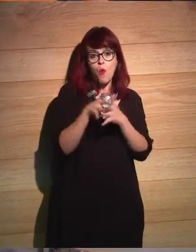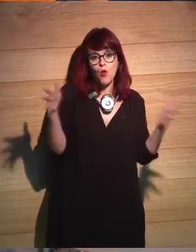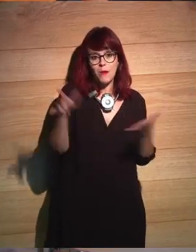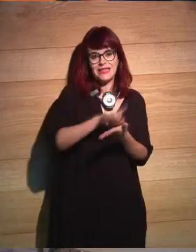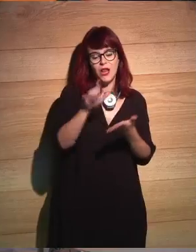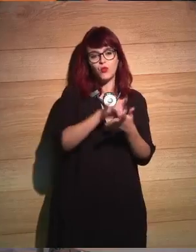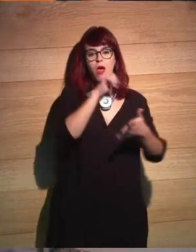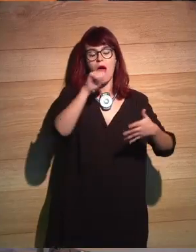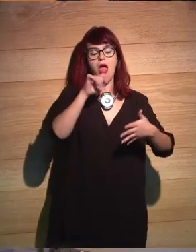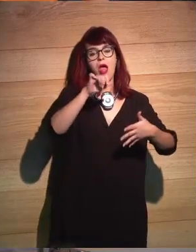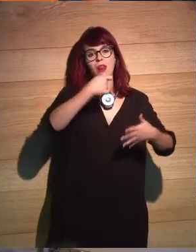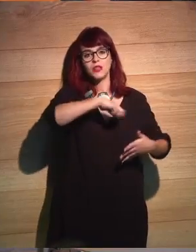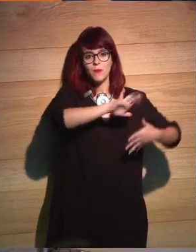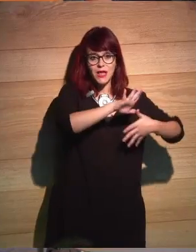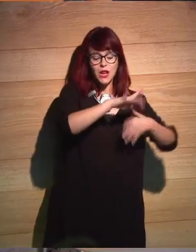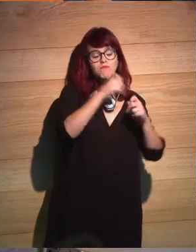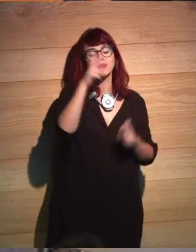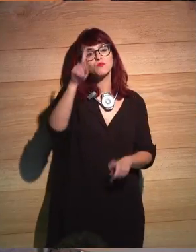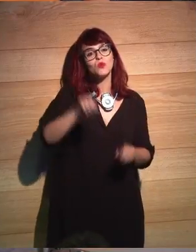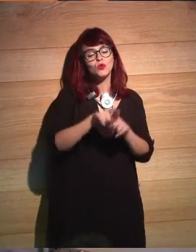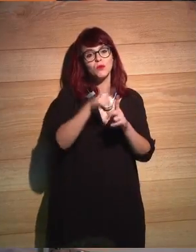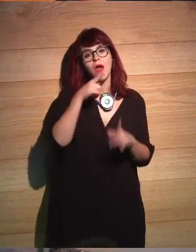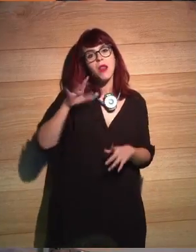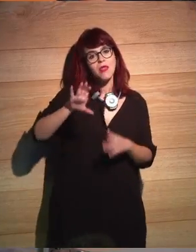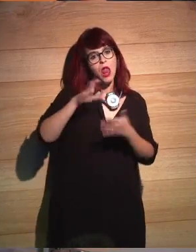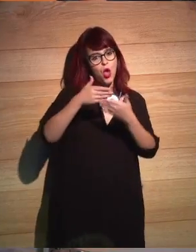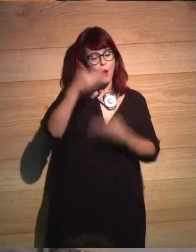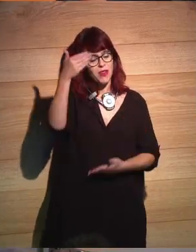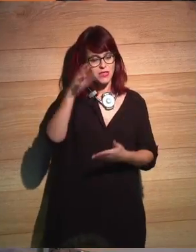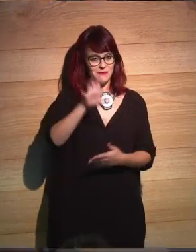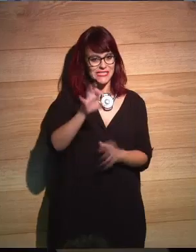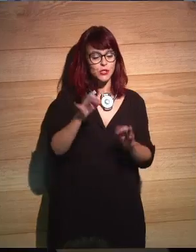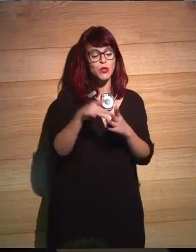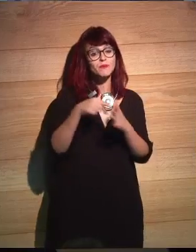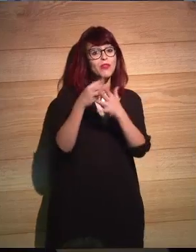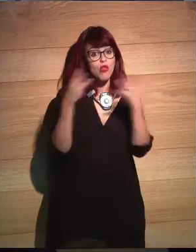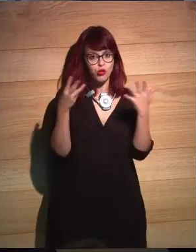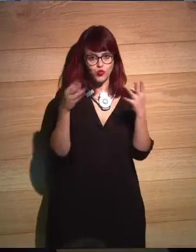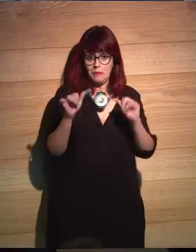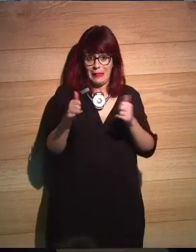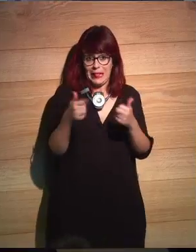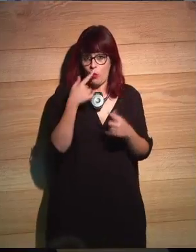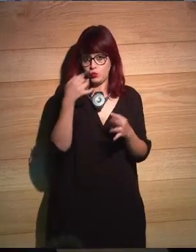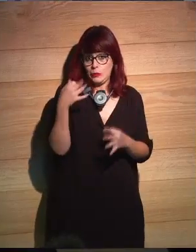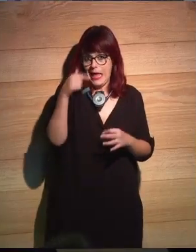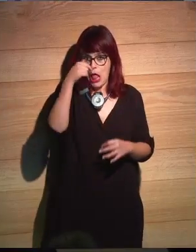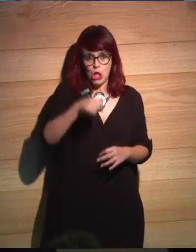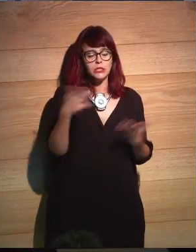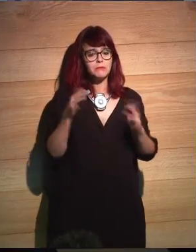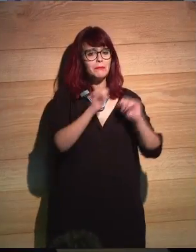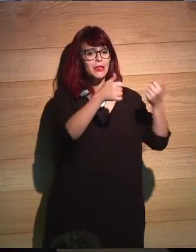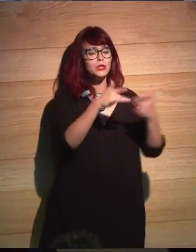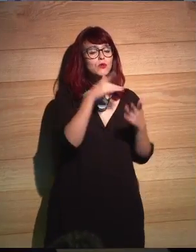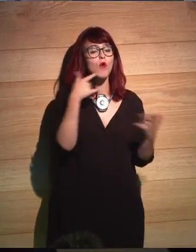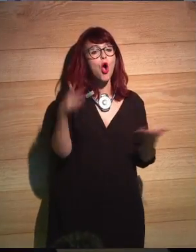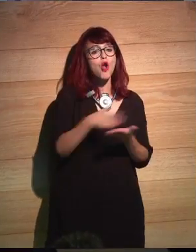10 books which represent the new boom of Latin American literature. In 2018, at the beginning of this year,